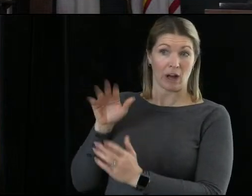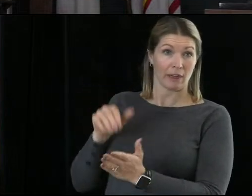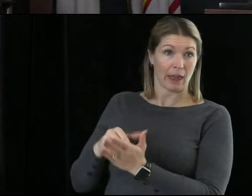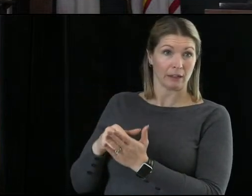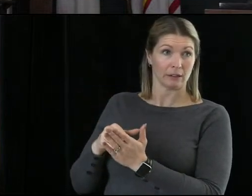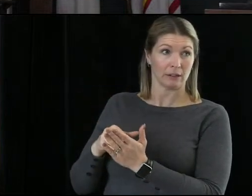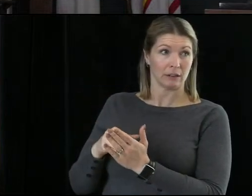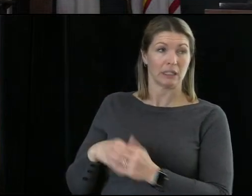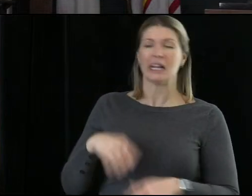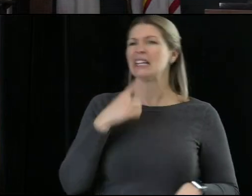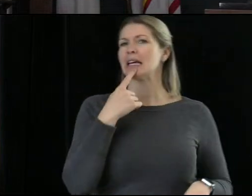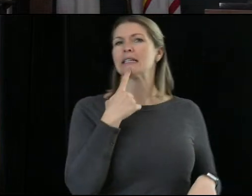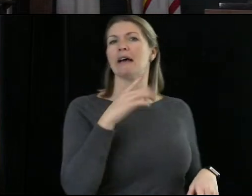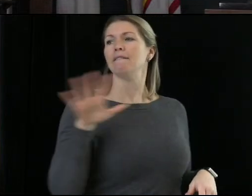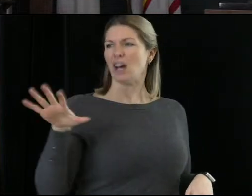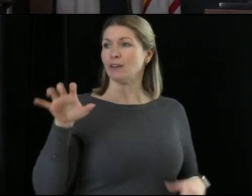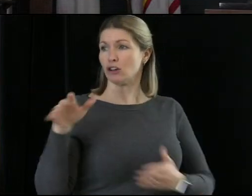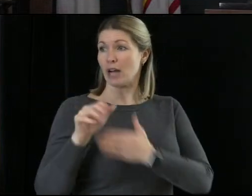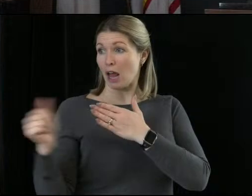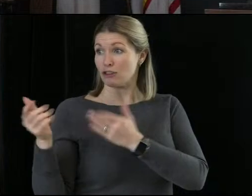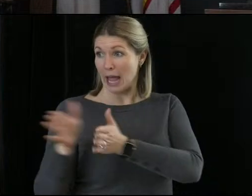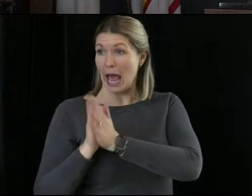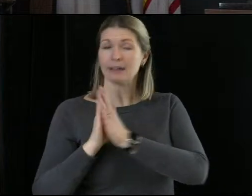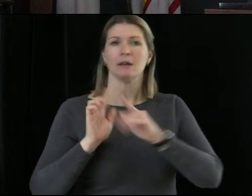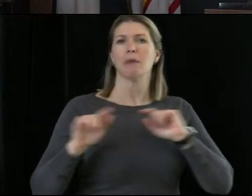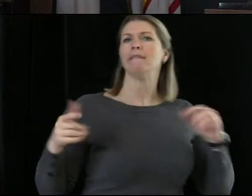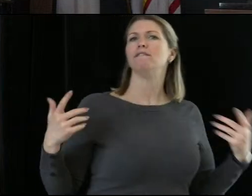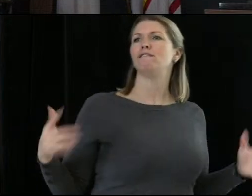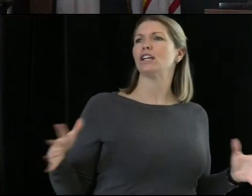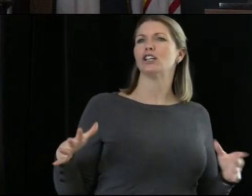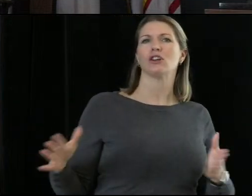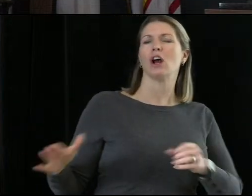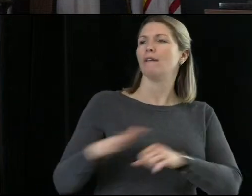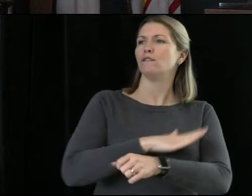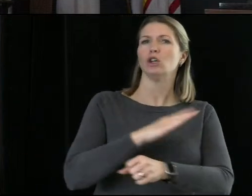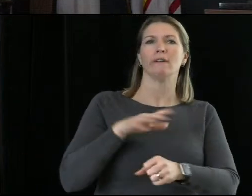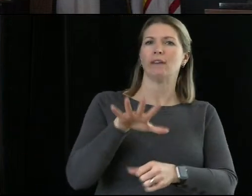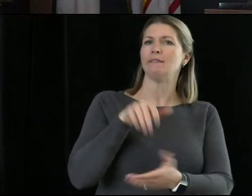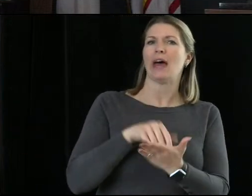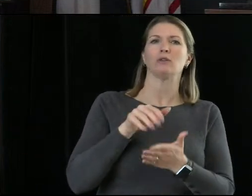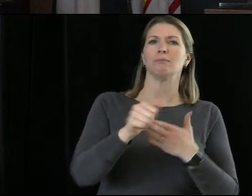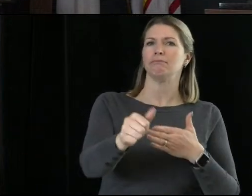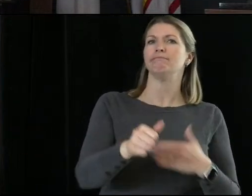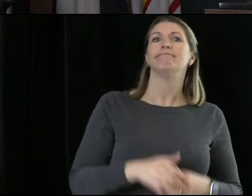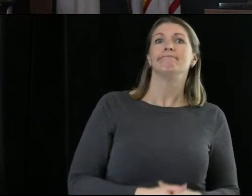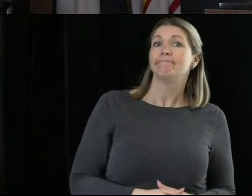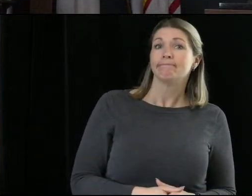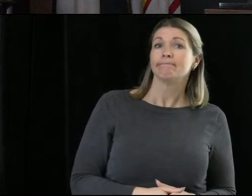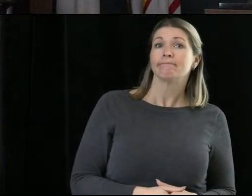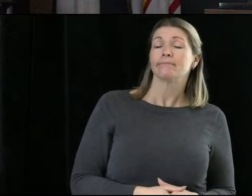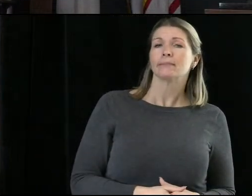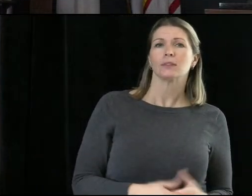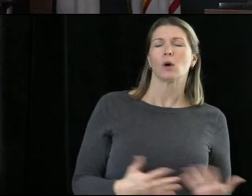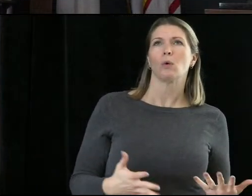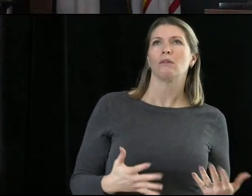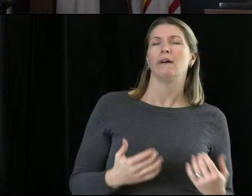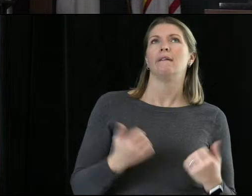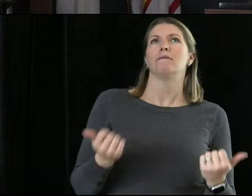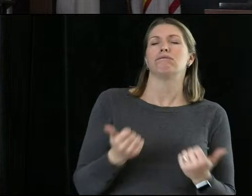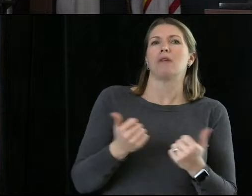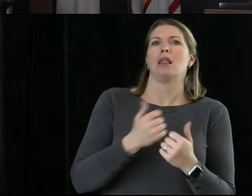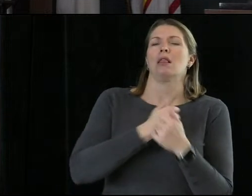and said, we're going to cover the full amount. It was that kind of love that we just were inundated with.